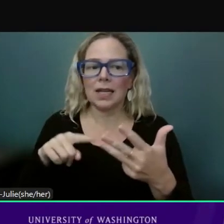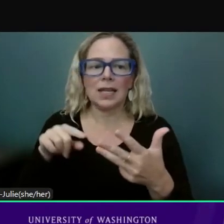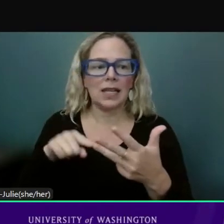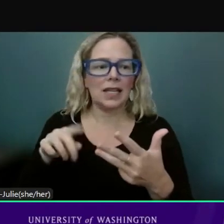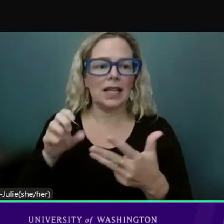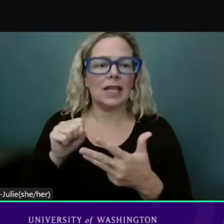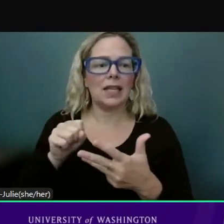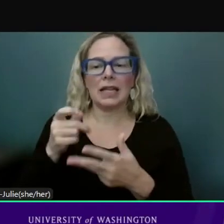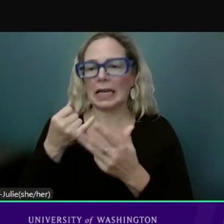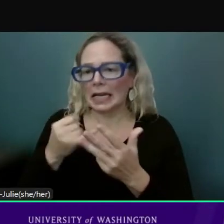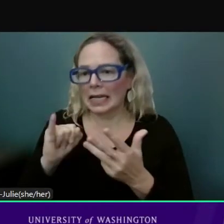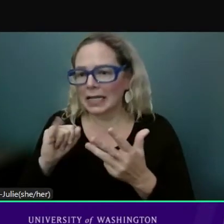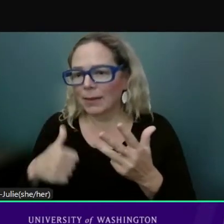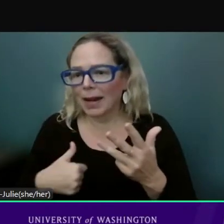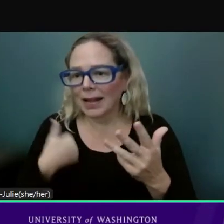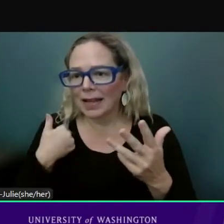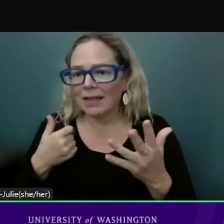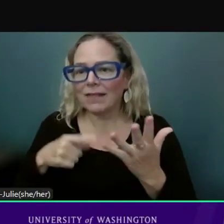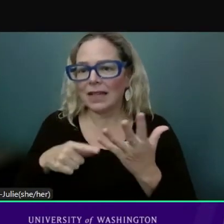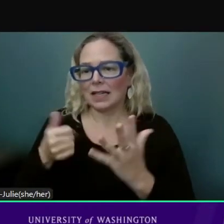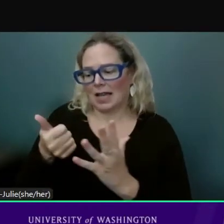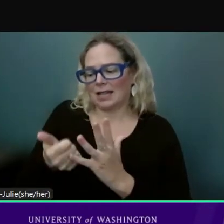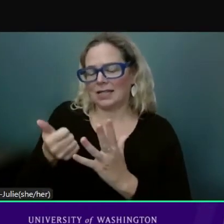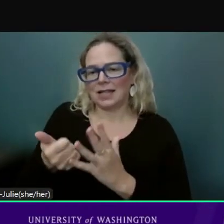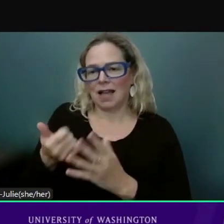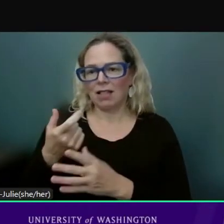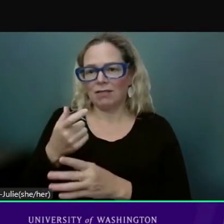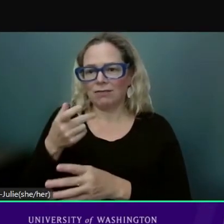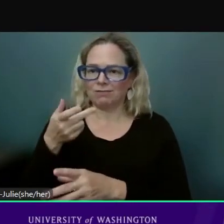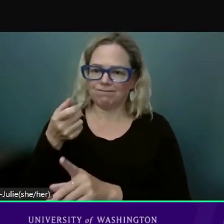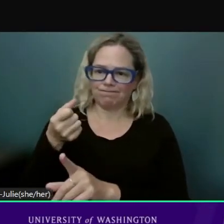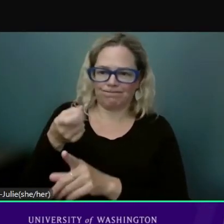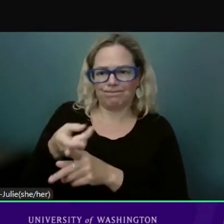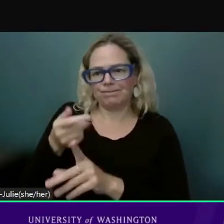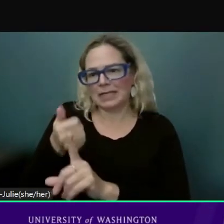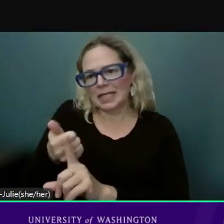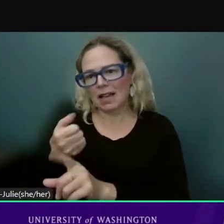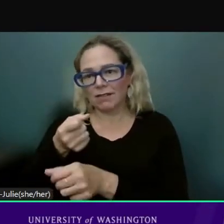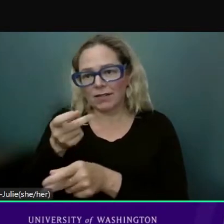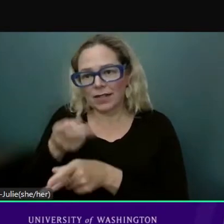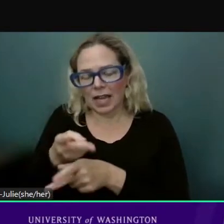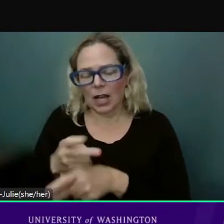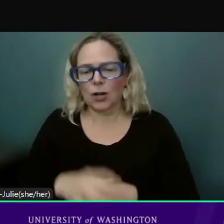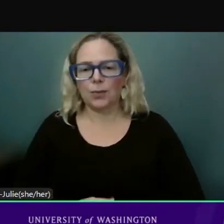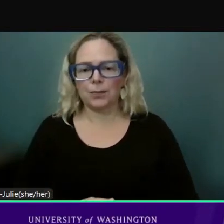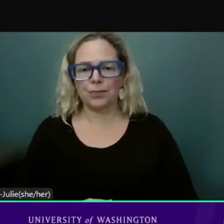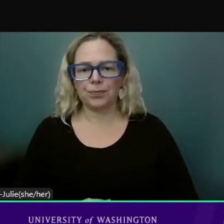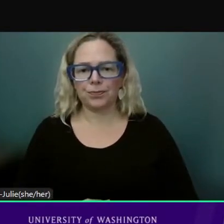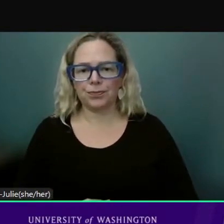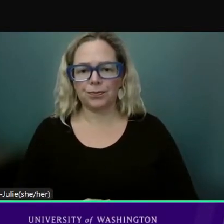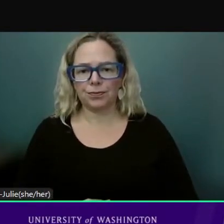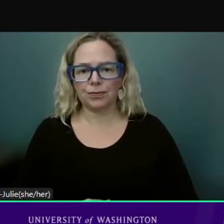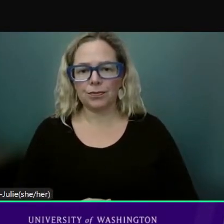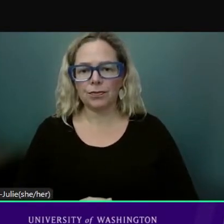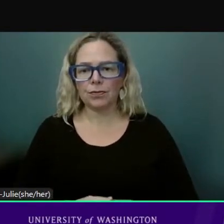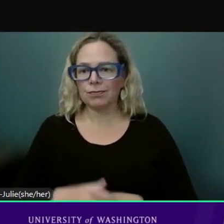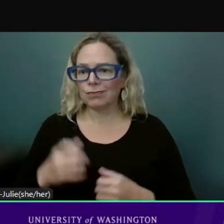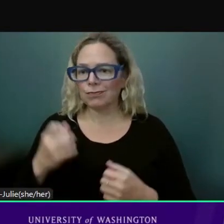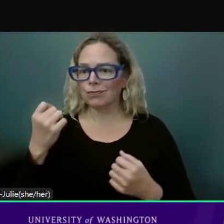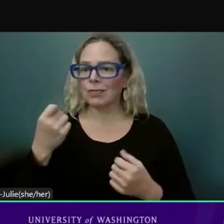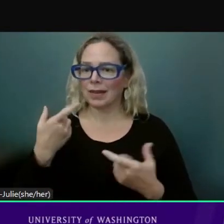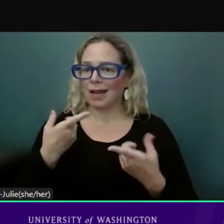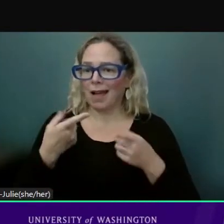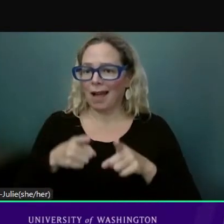And if you're not familiar with the questions, most of them are framed as having a serious difficulty in these